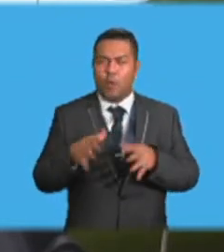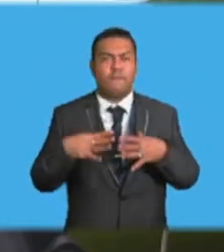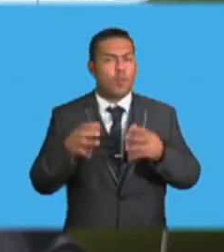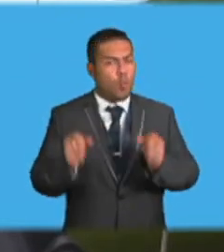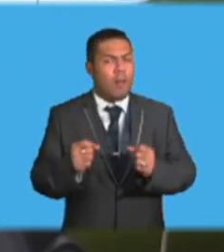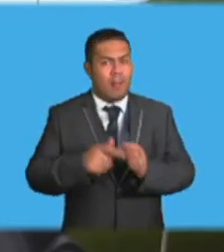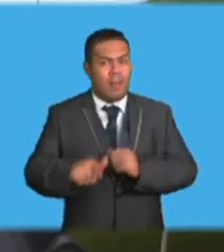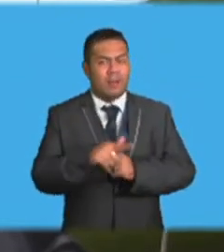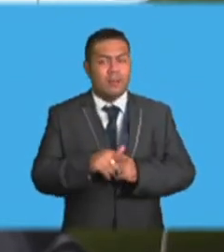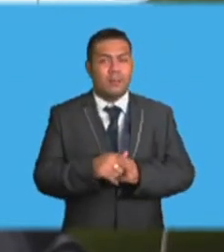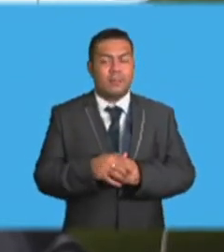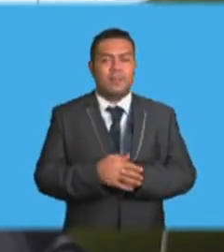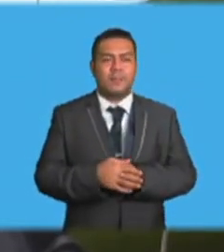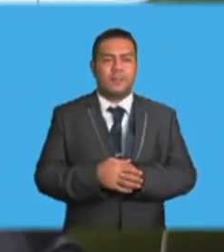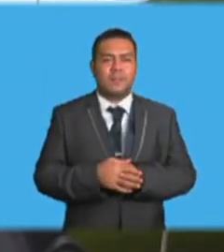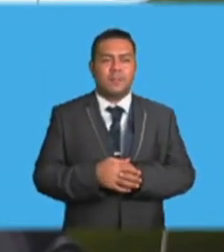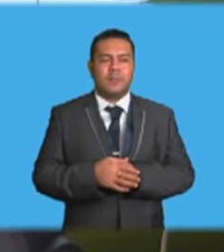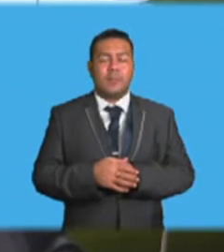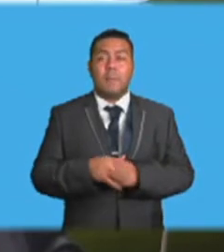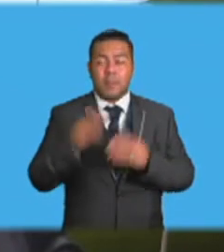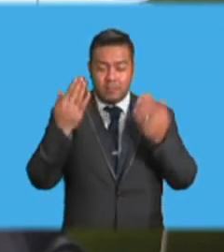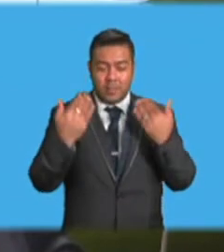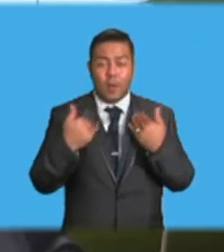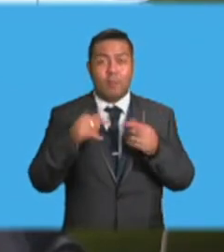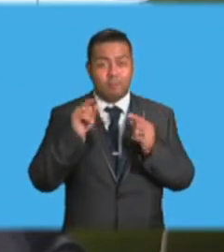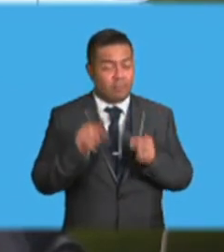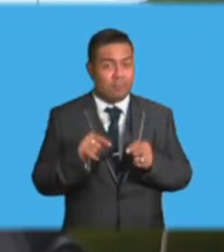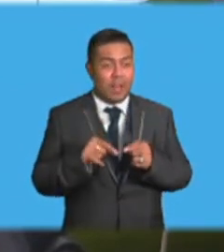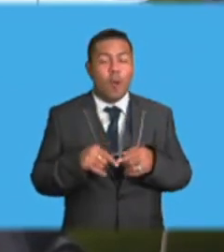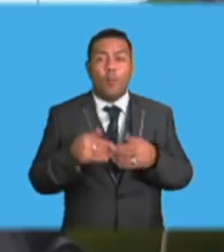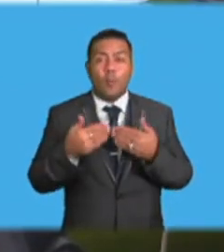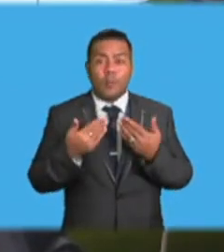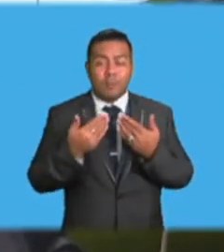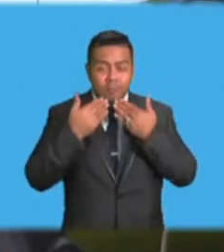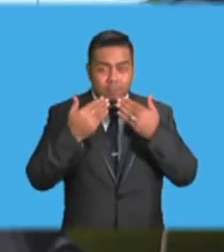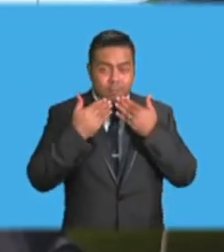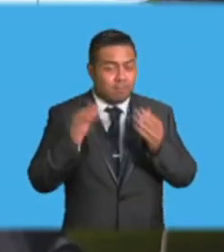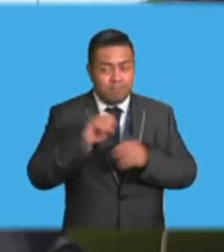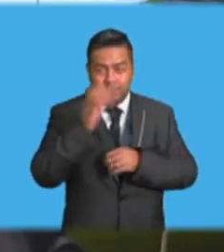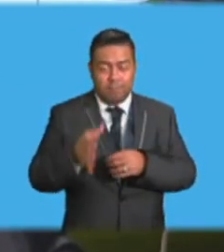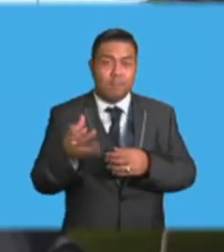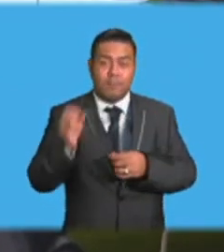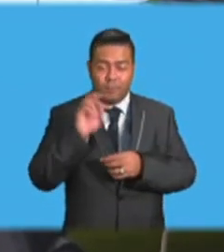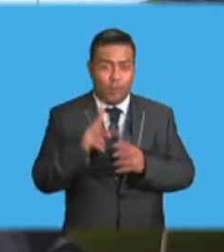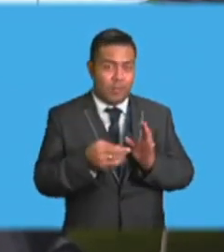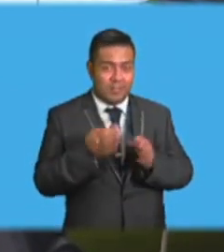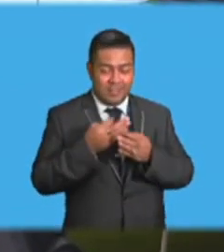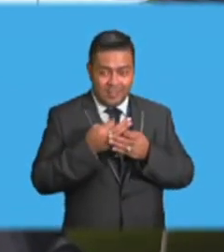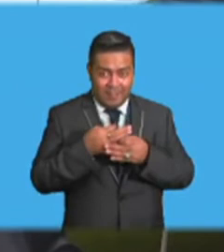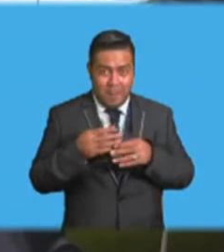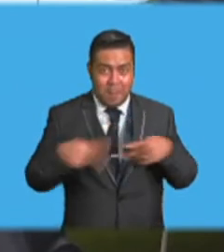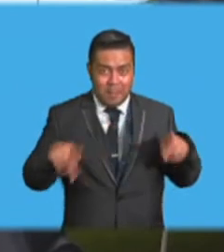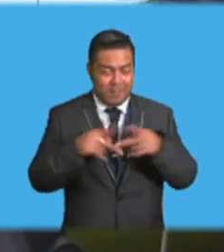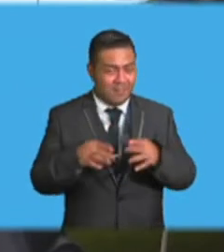to locate these facilities, Madam Speaker. Madam Speaker, in that respect, I'd like to thank everybody for this particular facility.